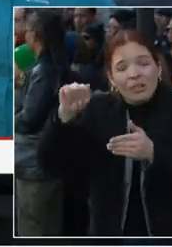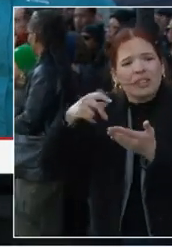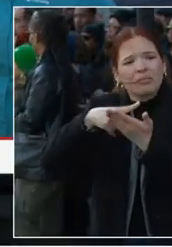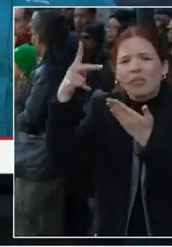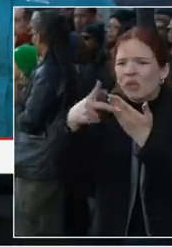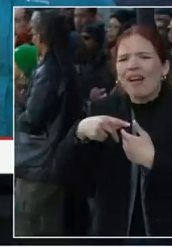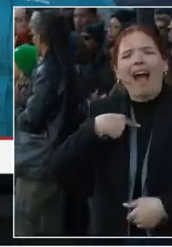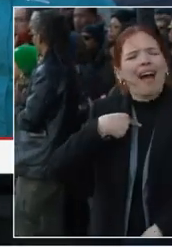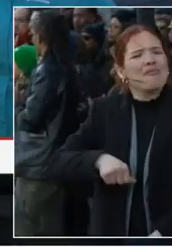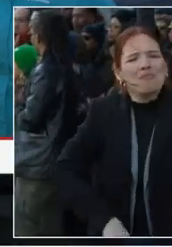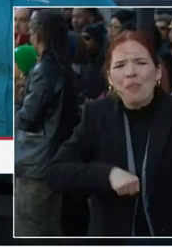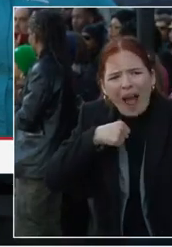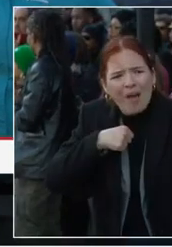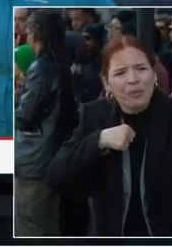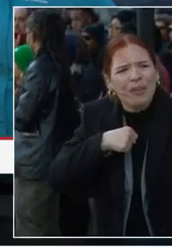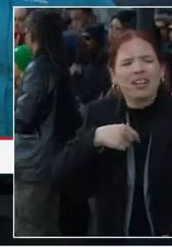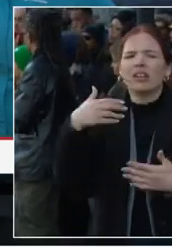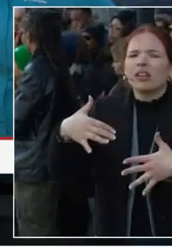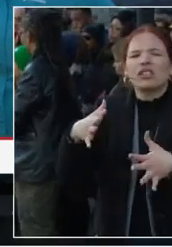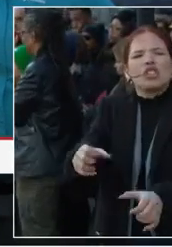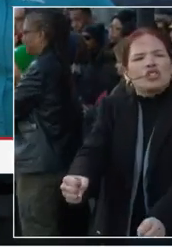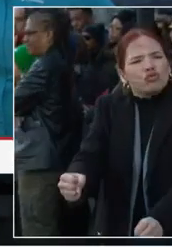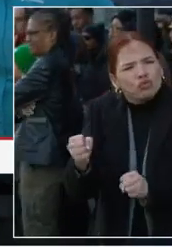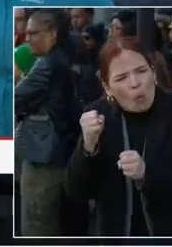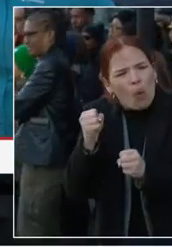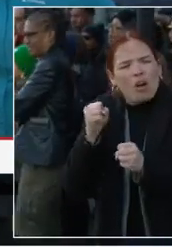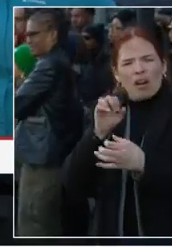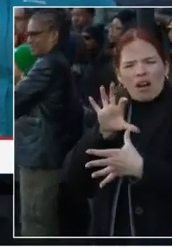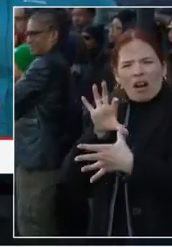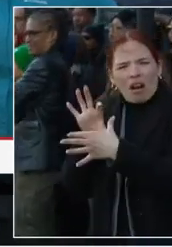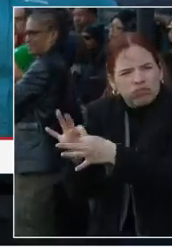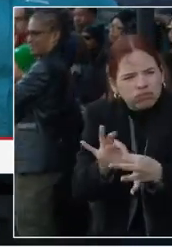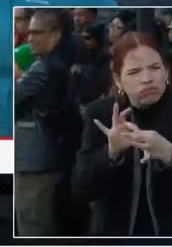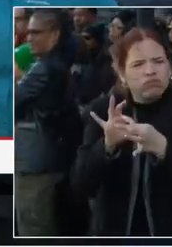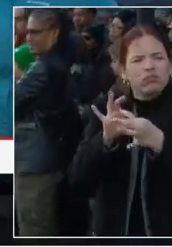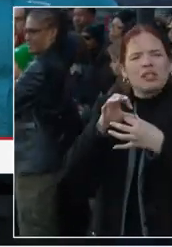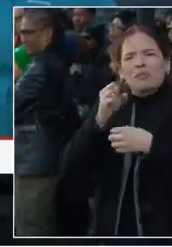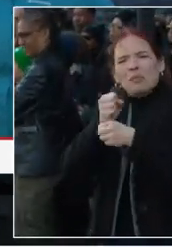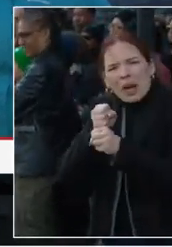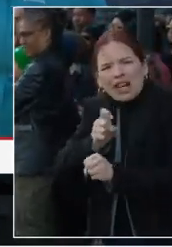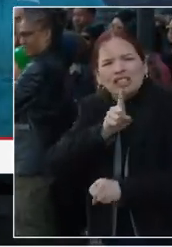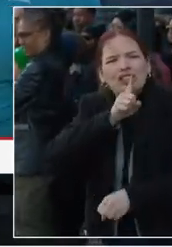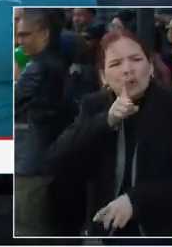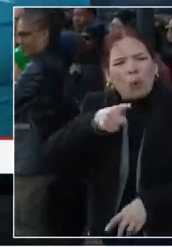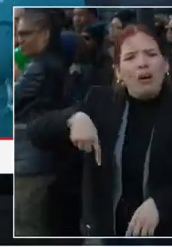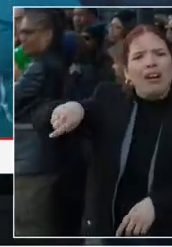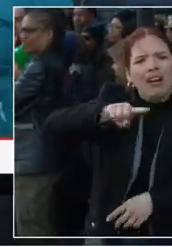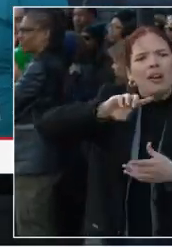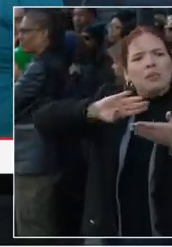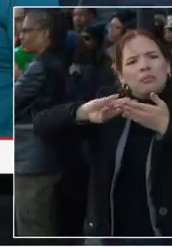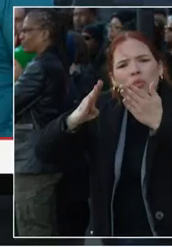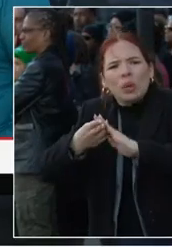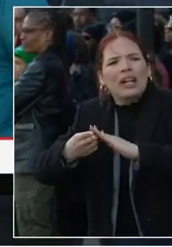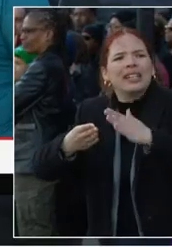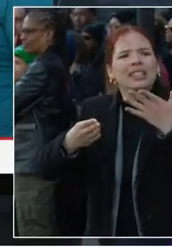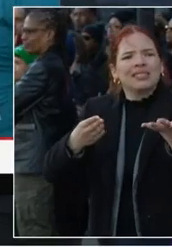feel very strongly about making sure that communities are